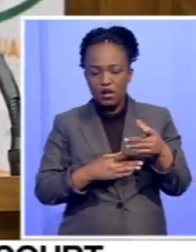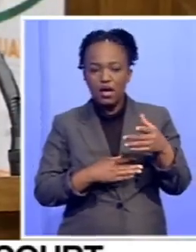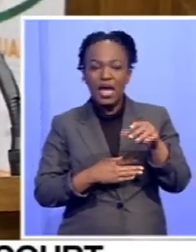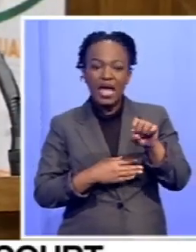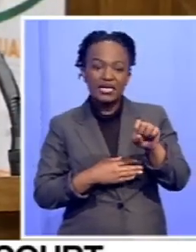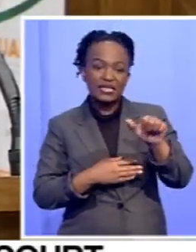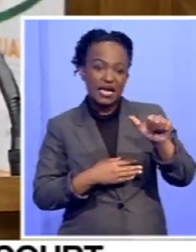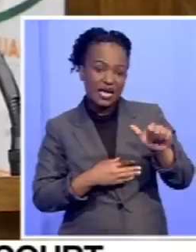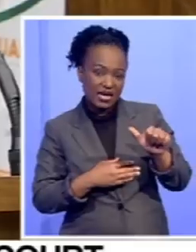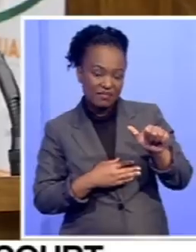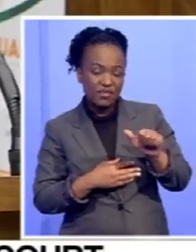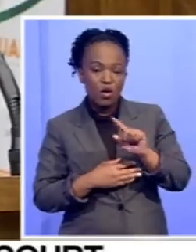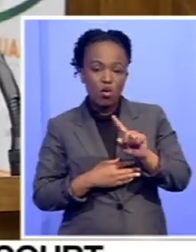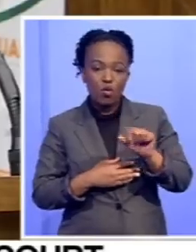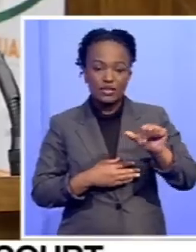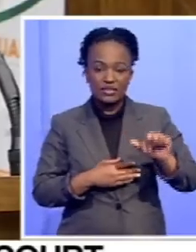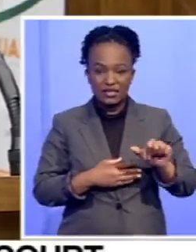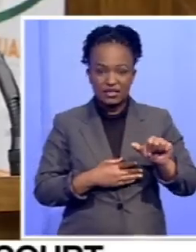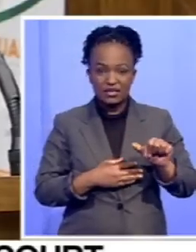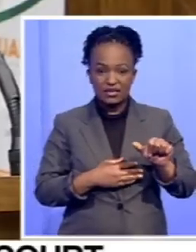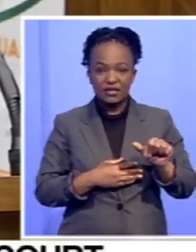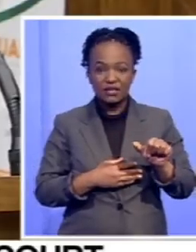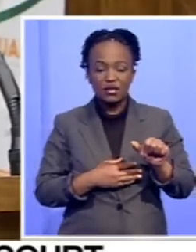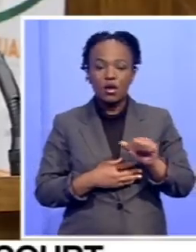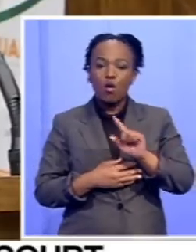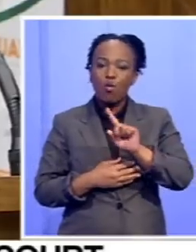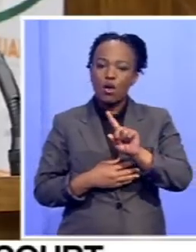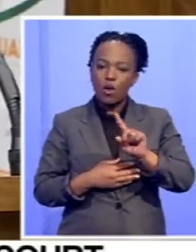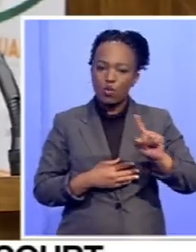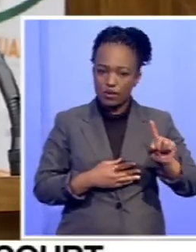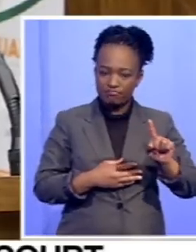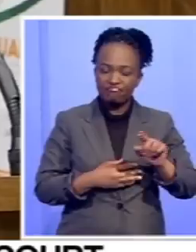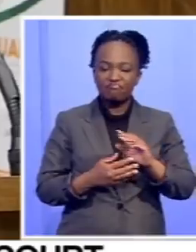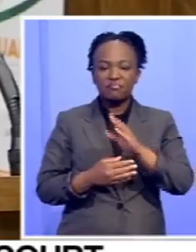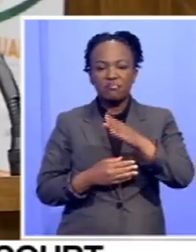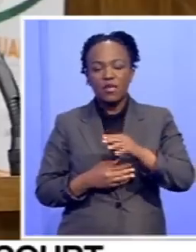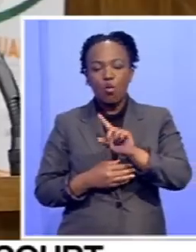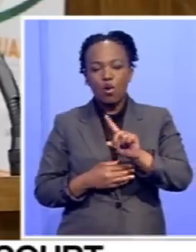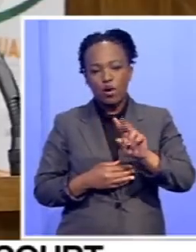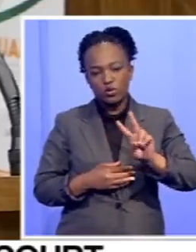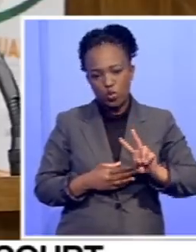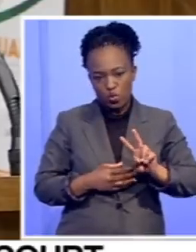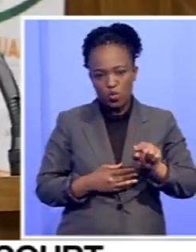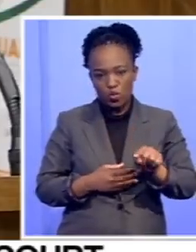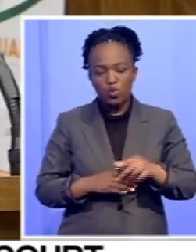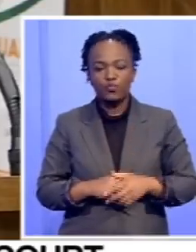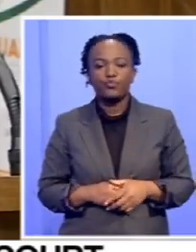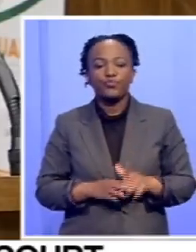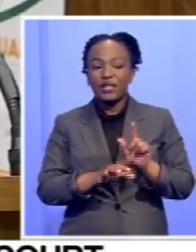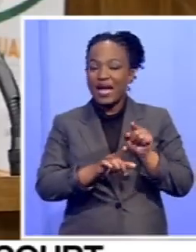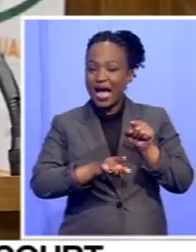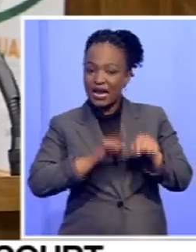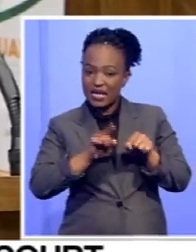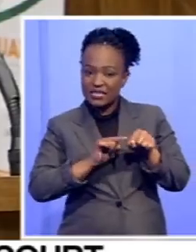1106, SCA, pages 1111 and 1112, an allegation of assault implies such